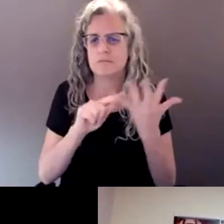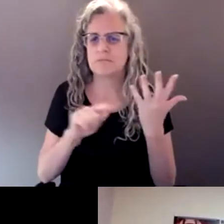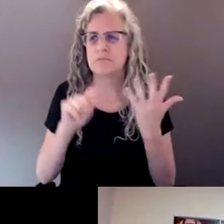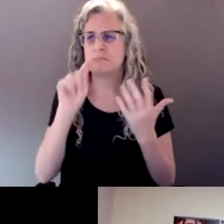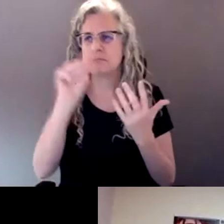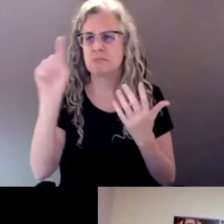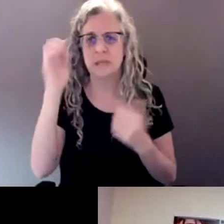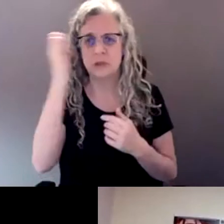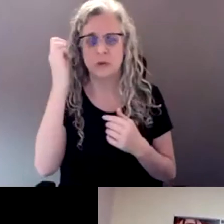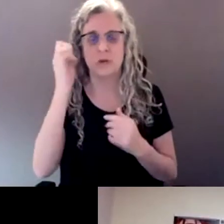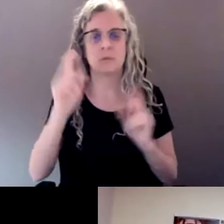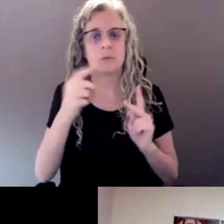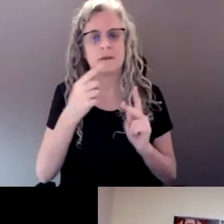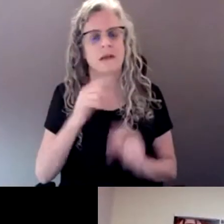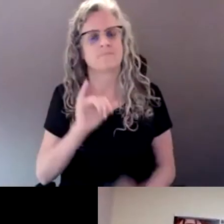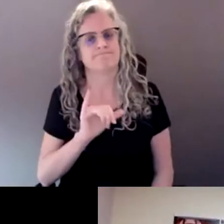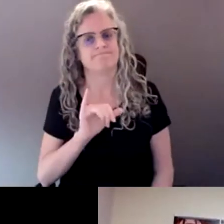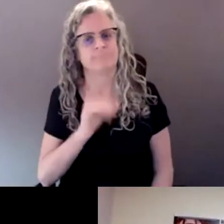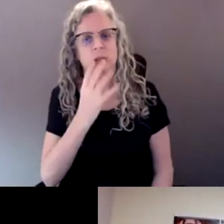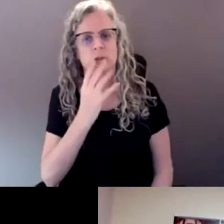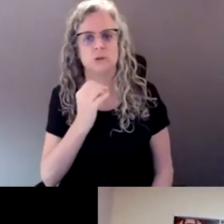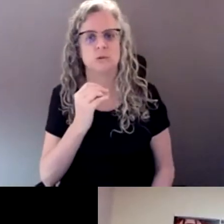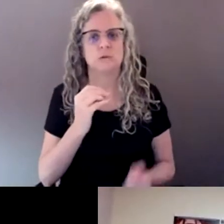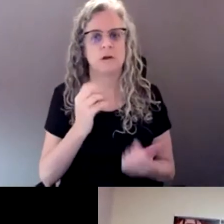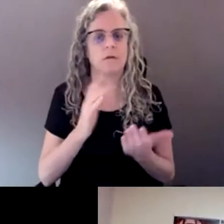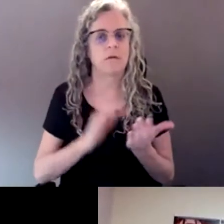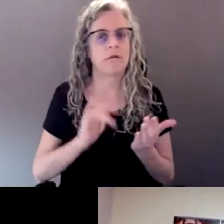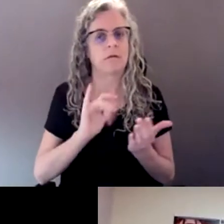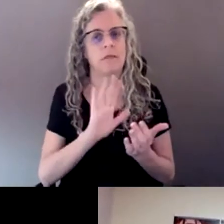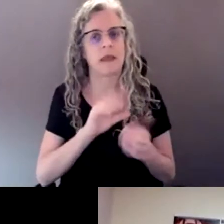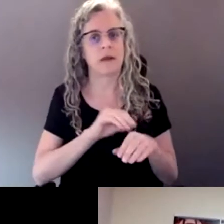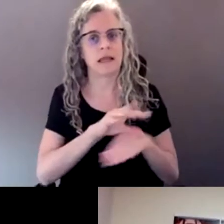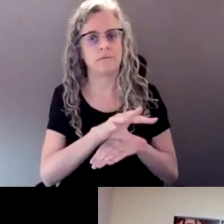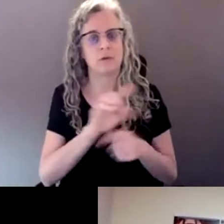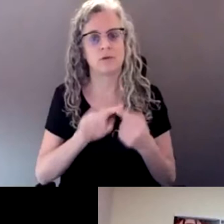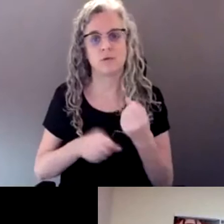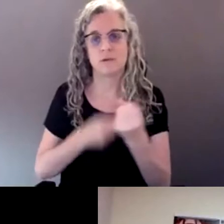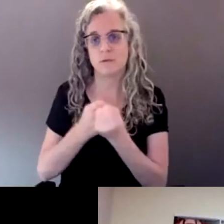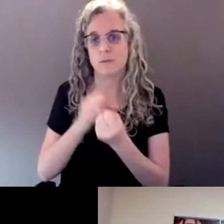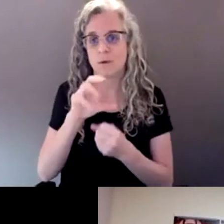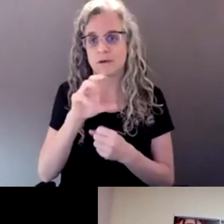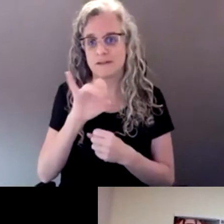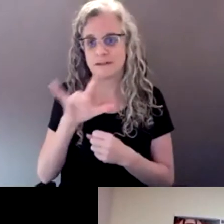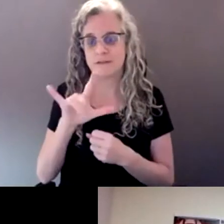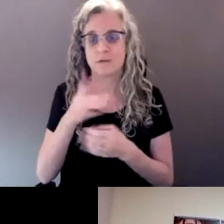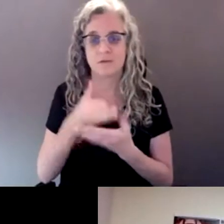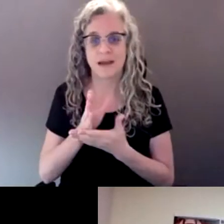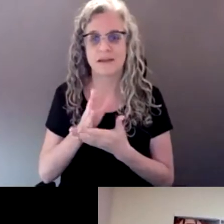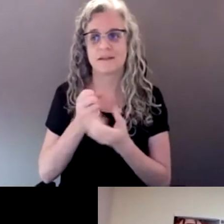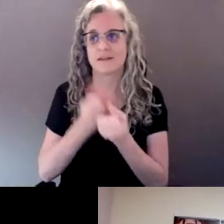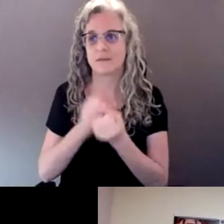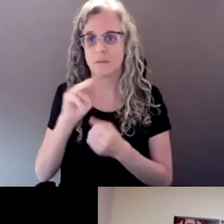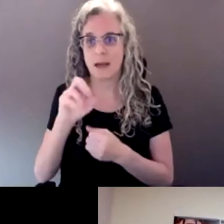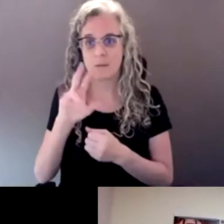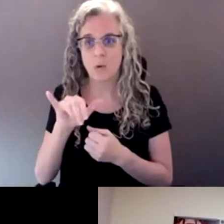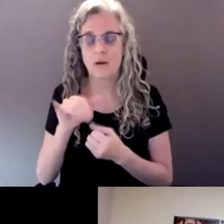the argument is the Jews are using their influence to support civil rights, to support minorities, to support the